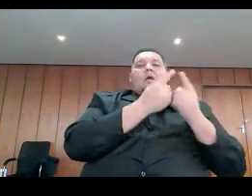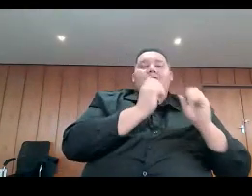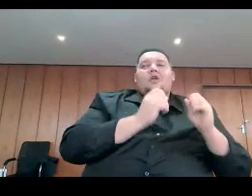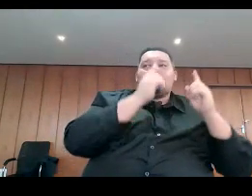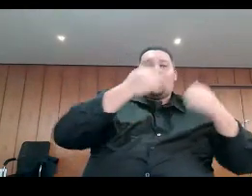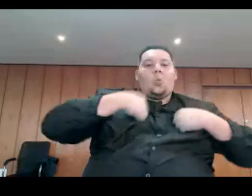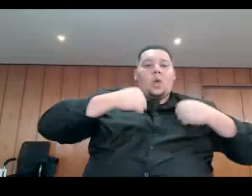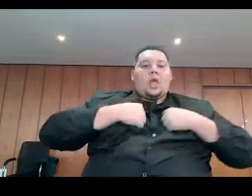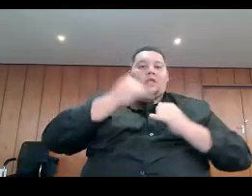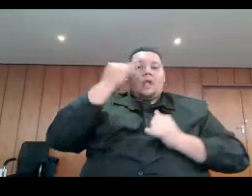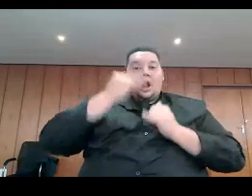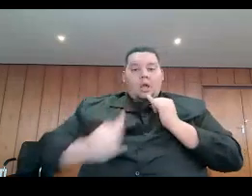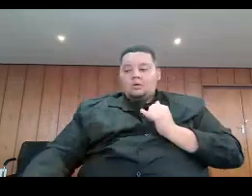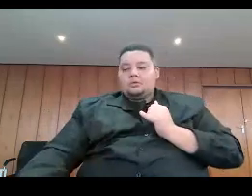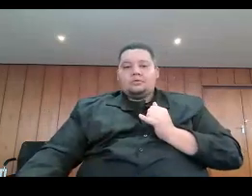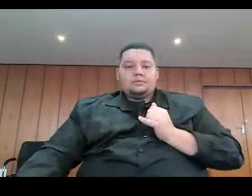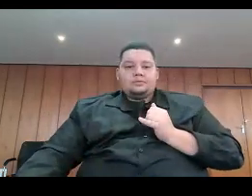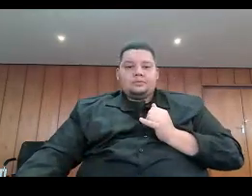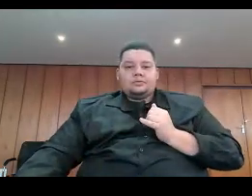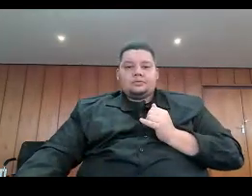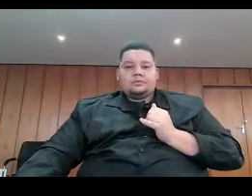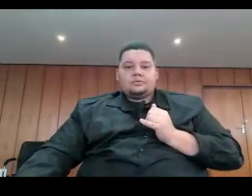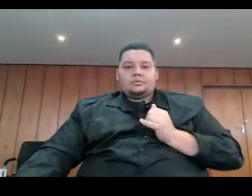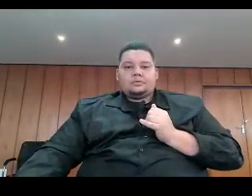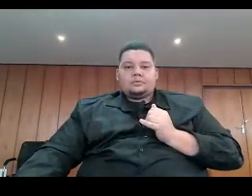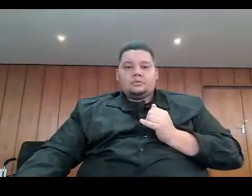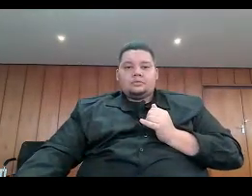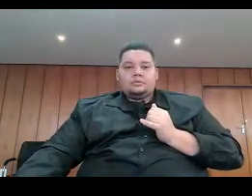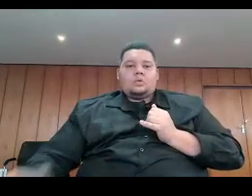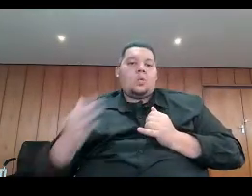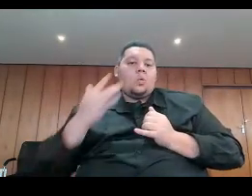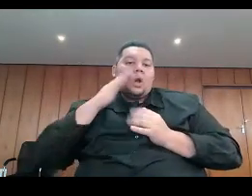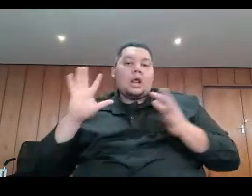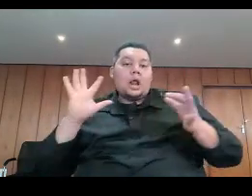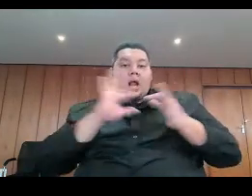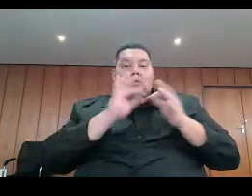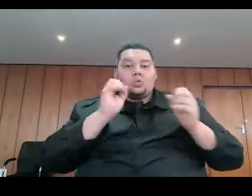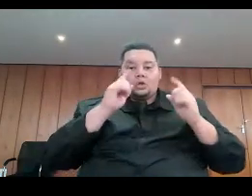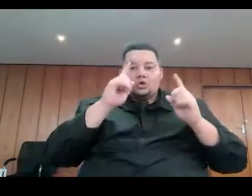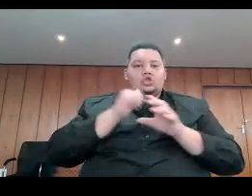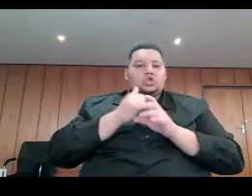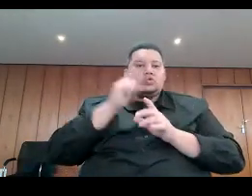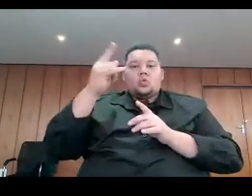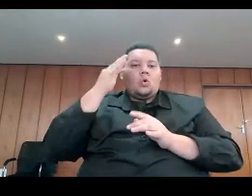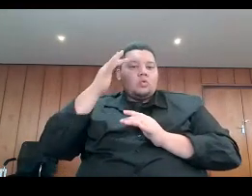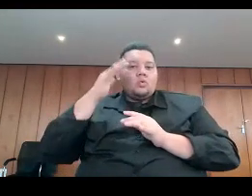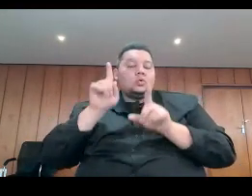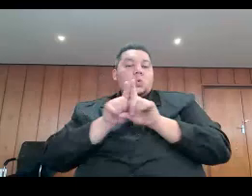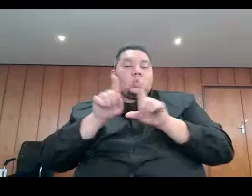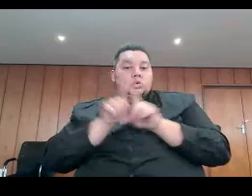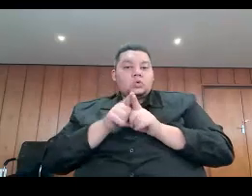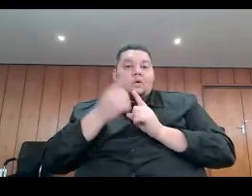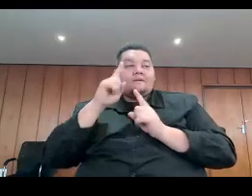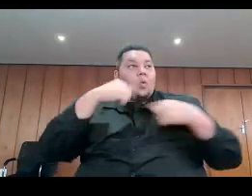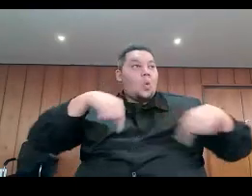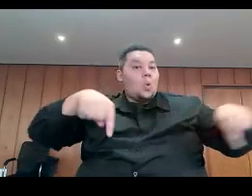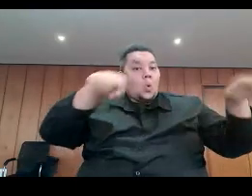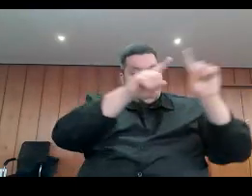last seen to when it comes to education budget, to replacement staff and so forth. Just your thoughts on that. And by the way, for the house as